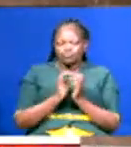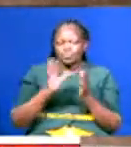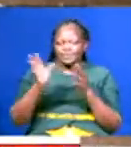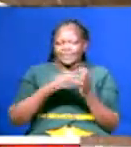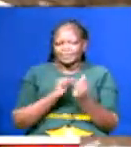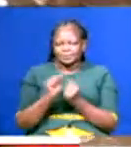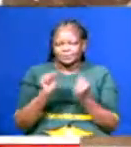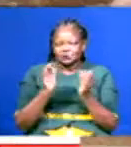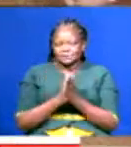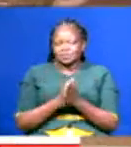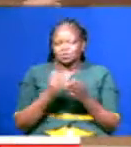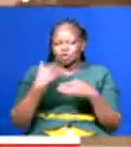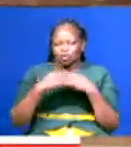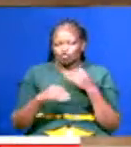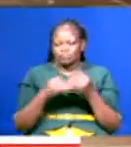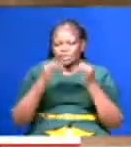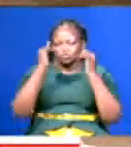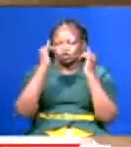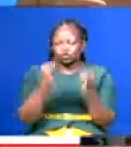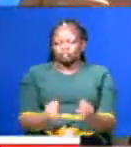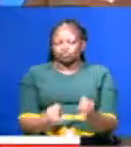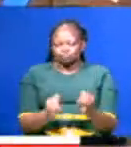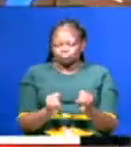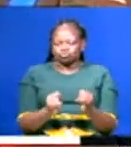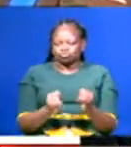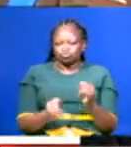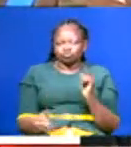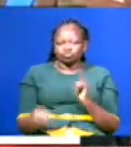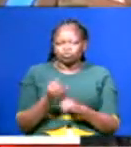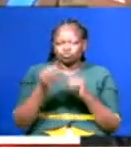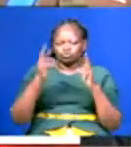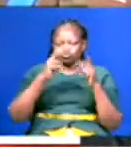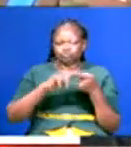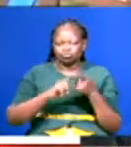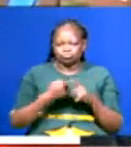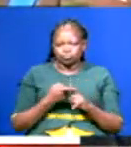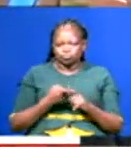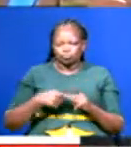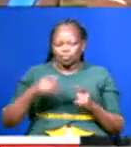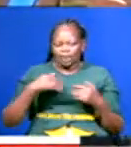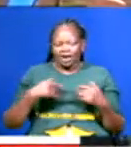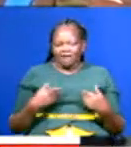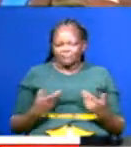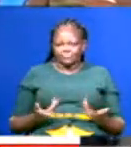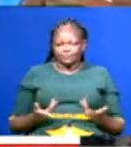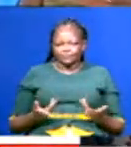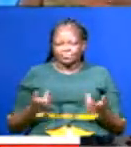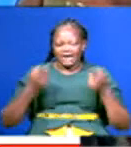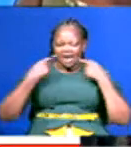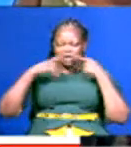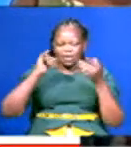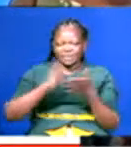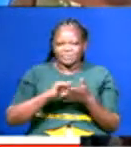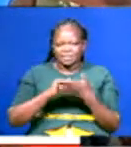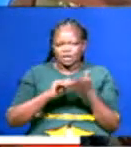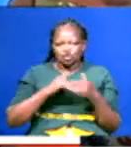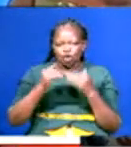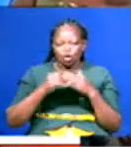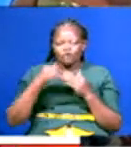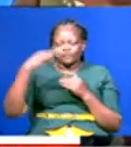and reconstructed afresh to meet international standards. We have announced that all